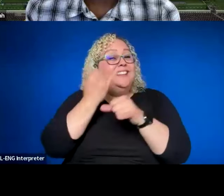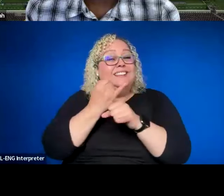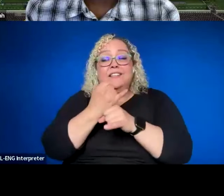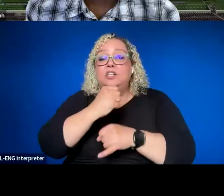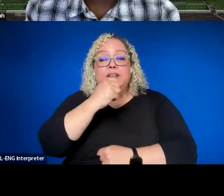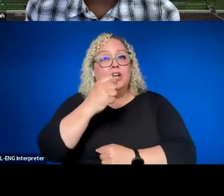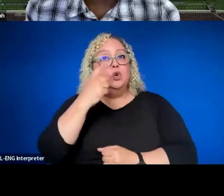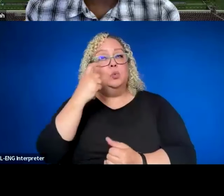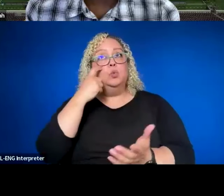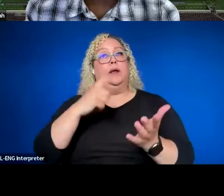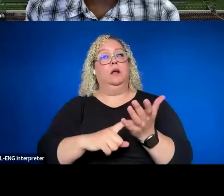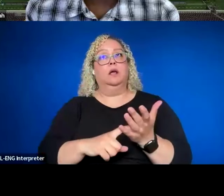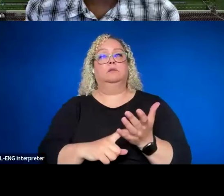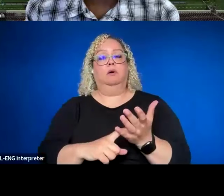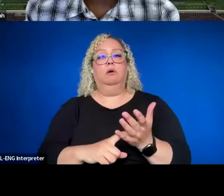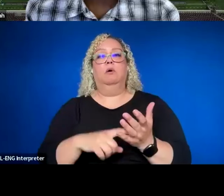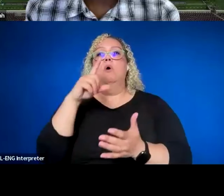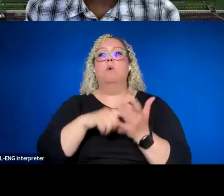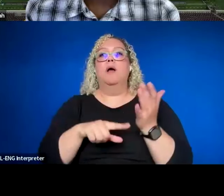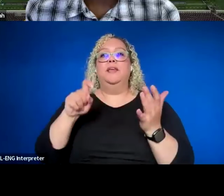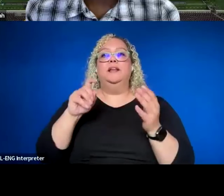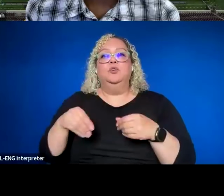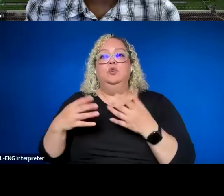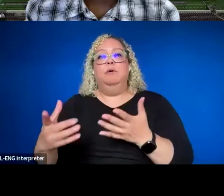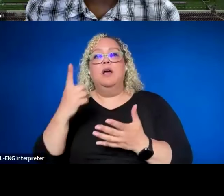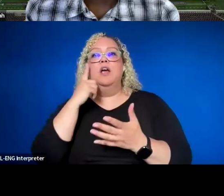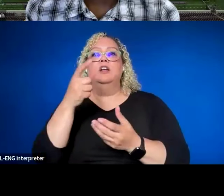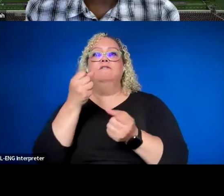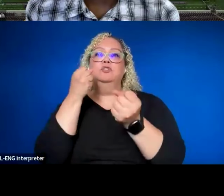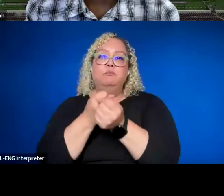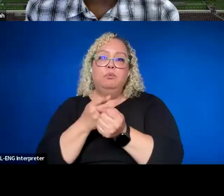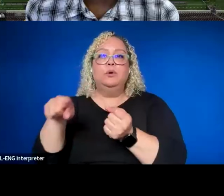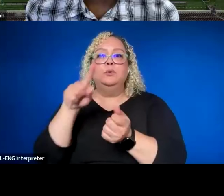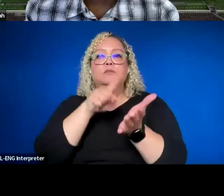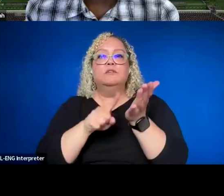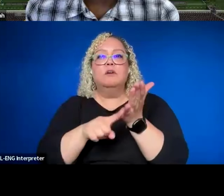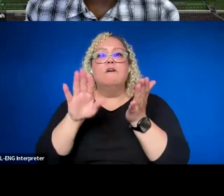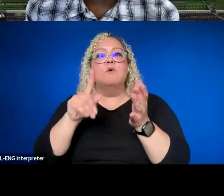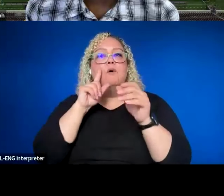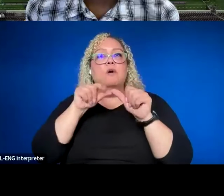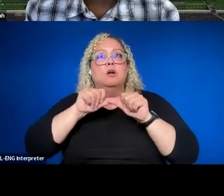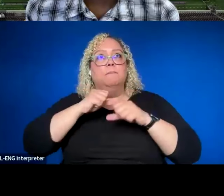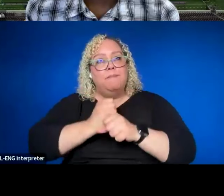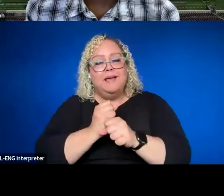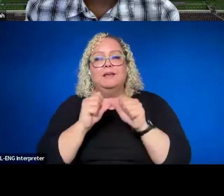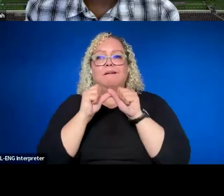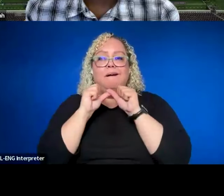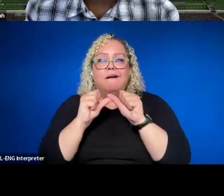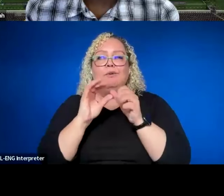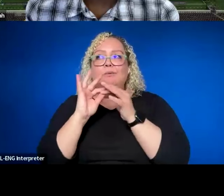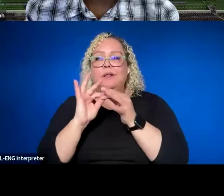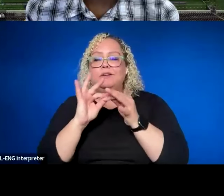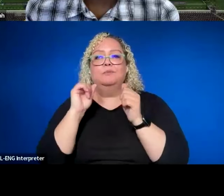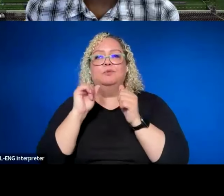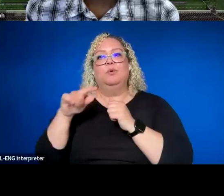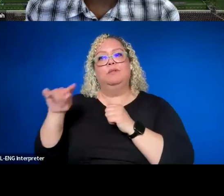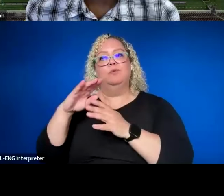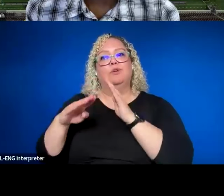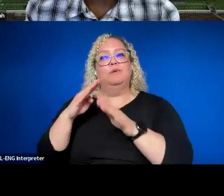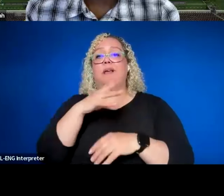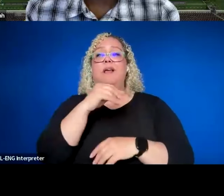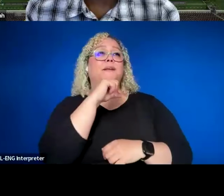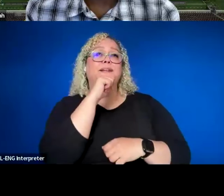the infrastructure for ongoing relationships with community members. And they didn't create incentives to recognize